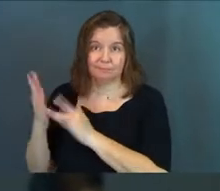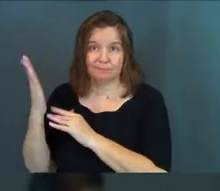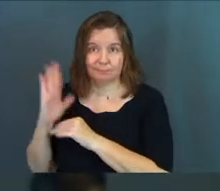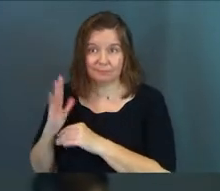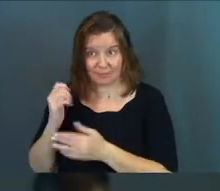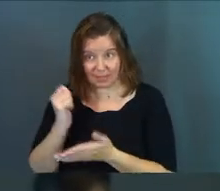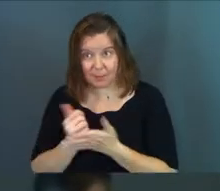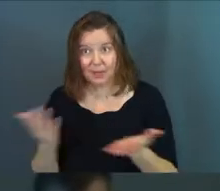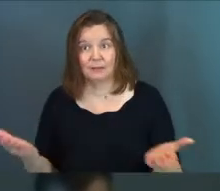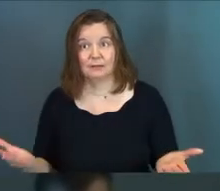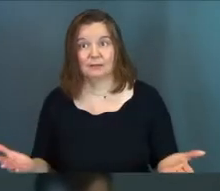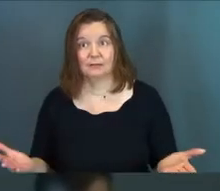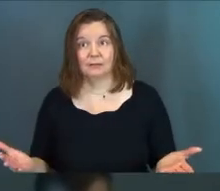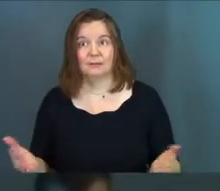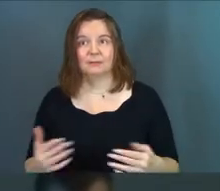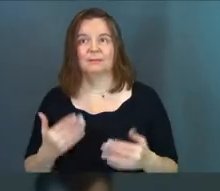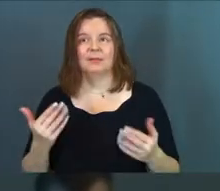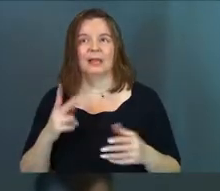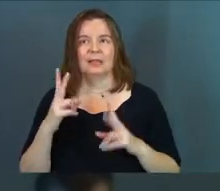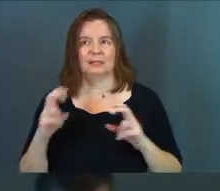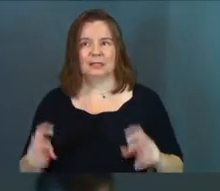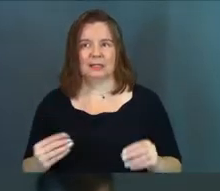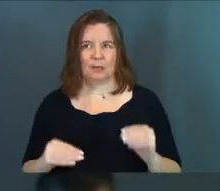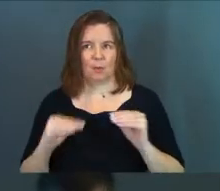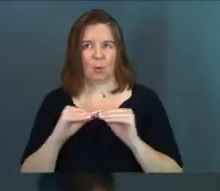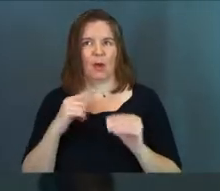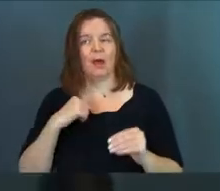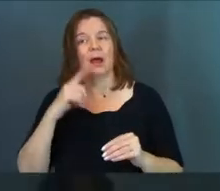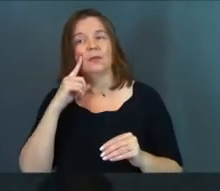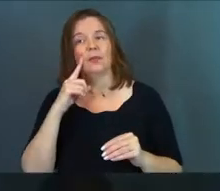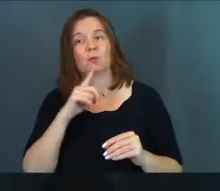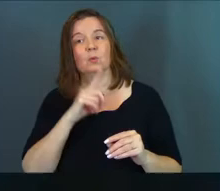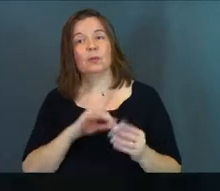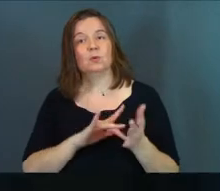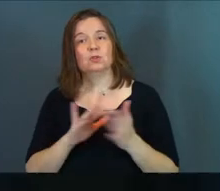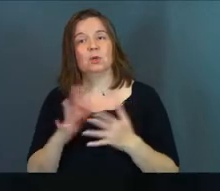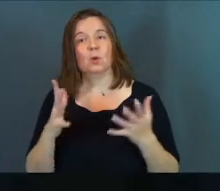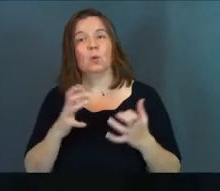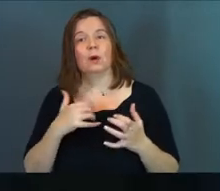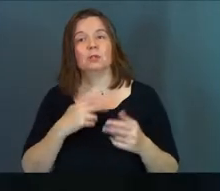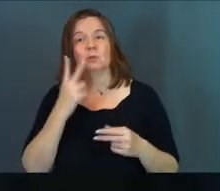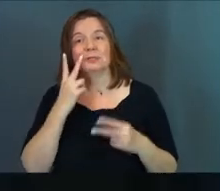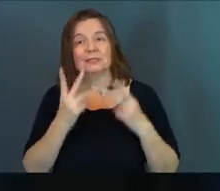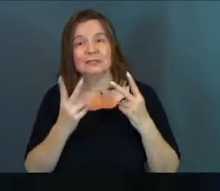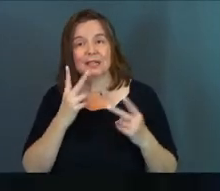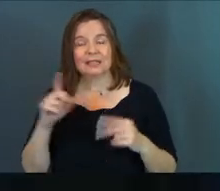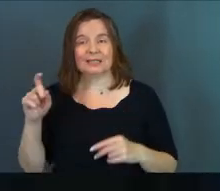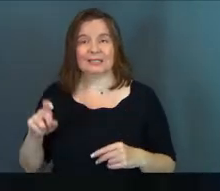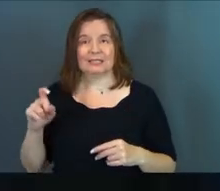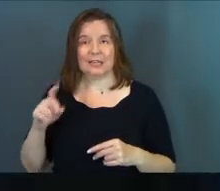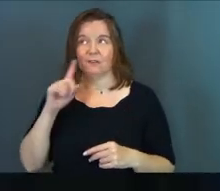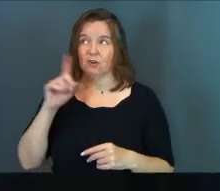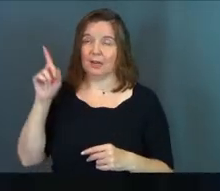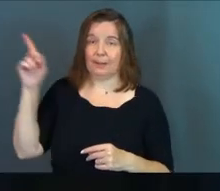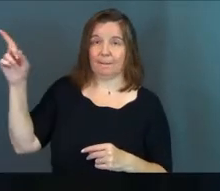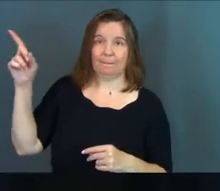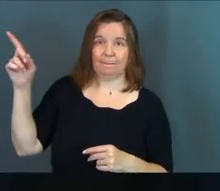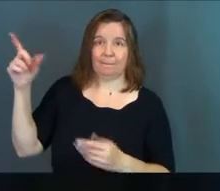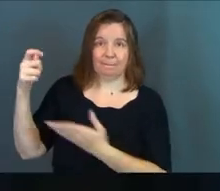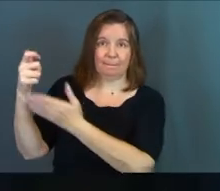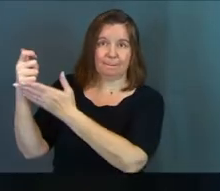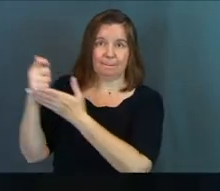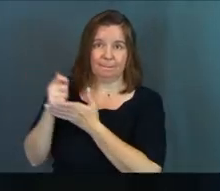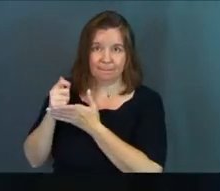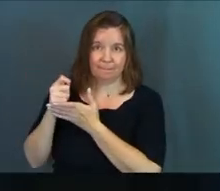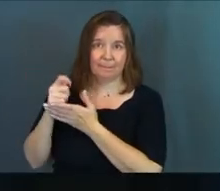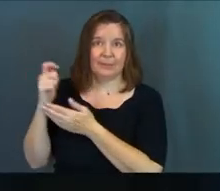need help. Amen? Amen. So let's dig into this a little bit more. I think ultimately what Jesus wants us to see is our need for him, is